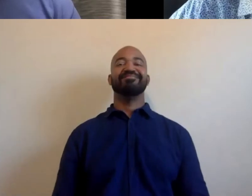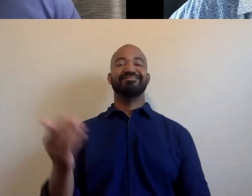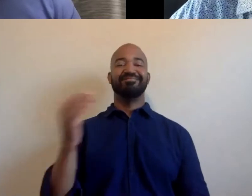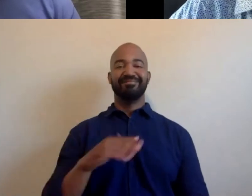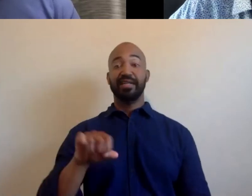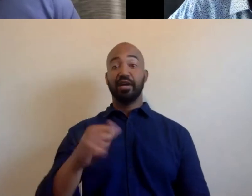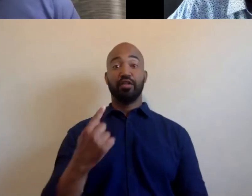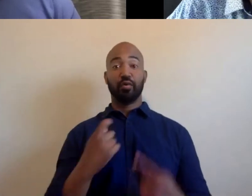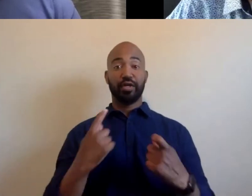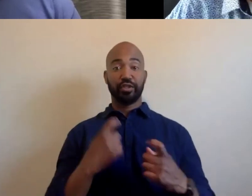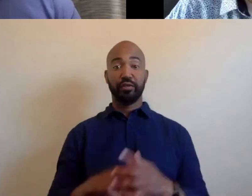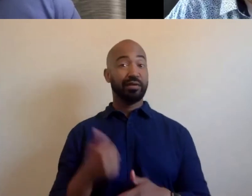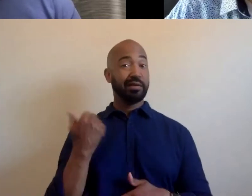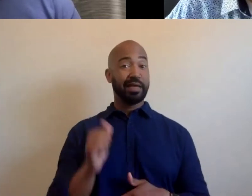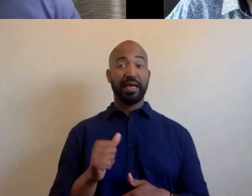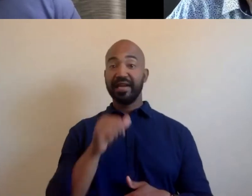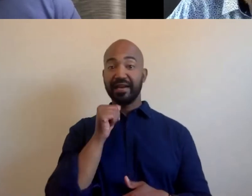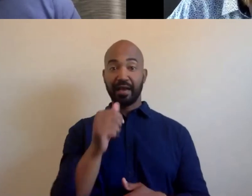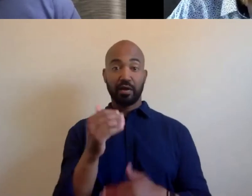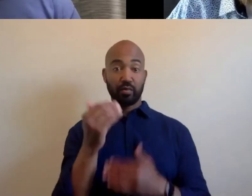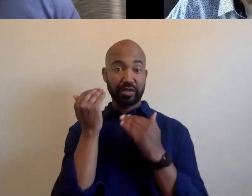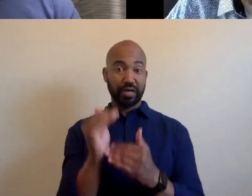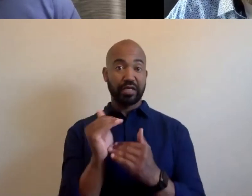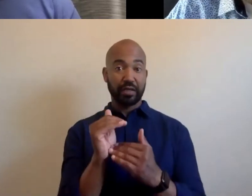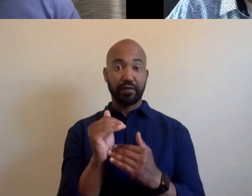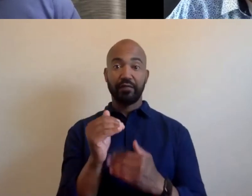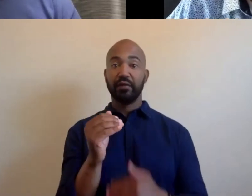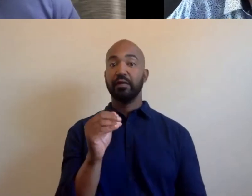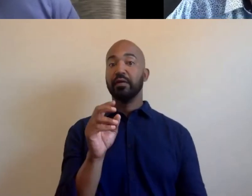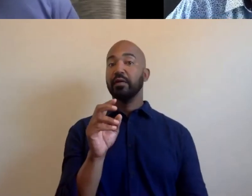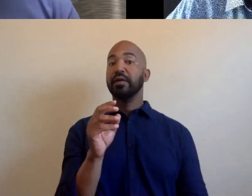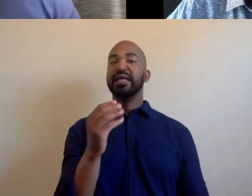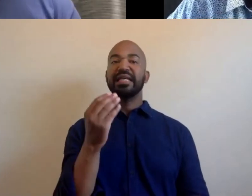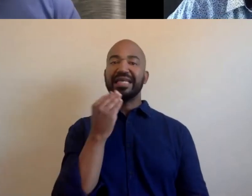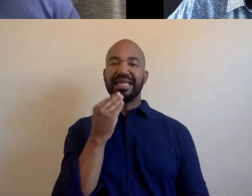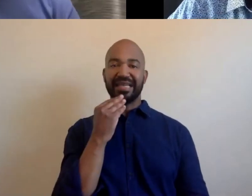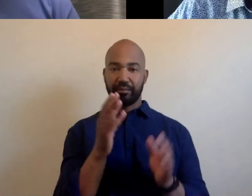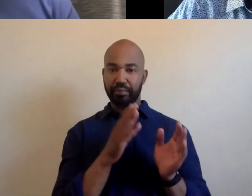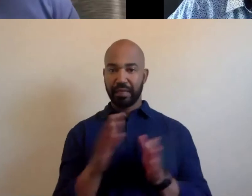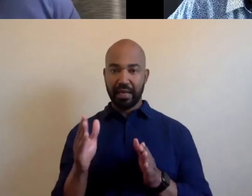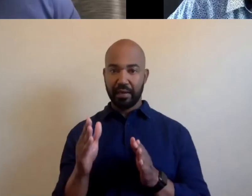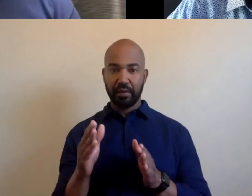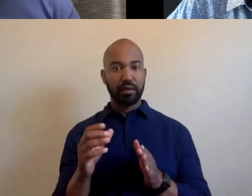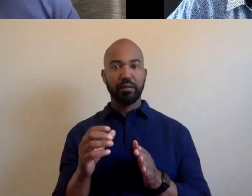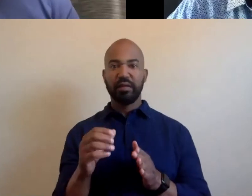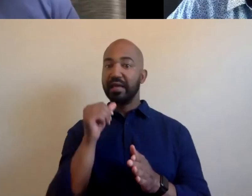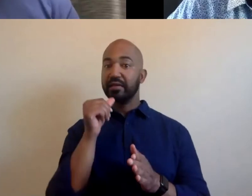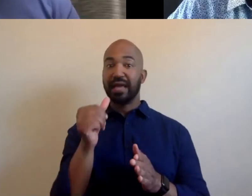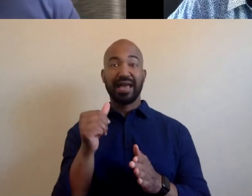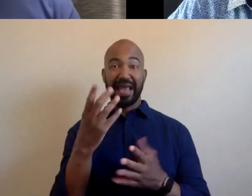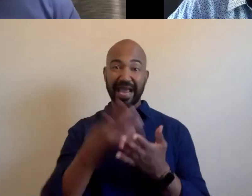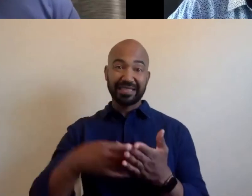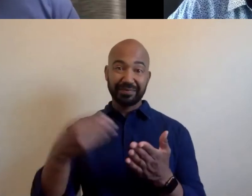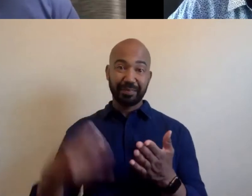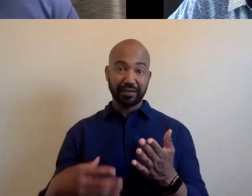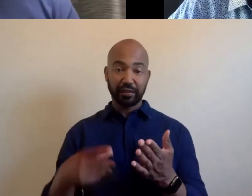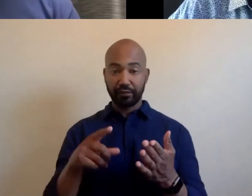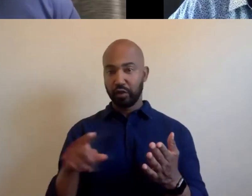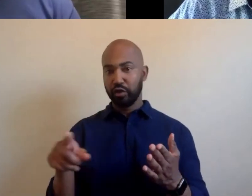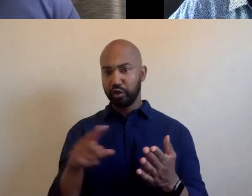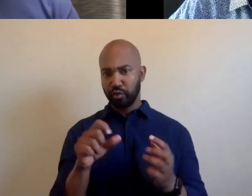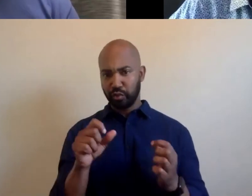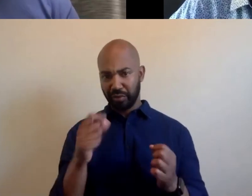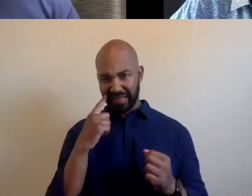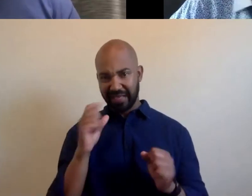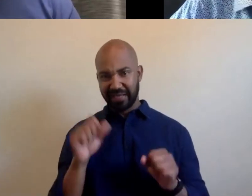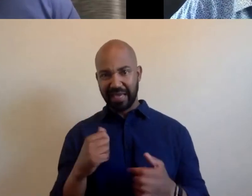any non-restrictive diet or eating plans that don't cost a lot of money that you can think of that would be helpful in eating